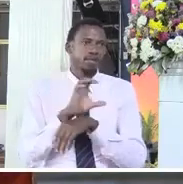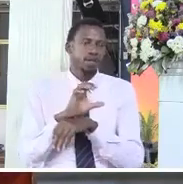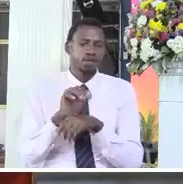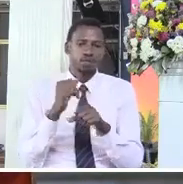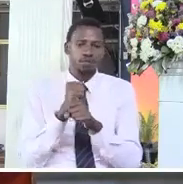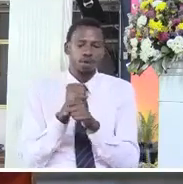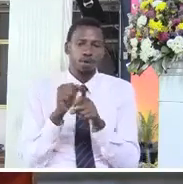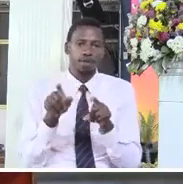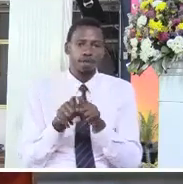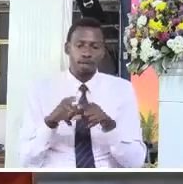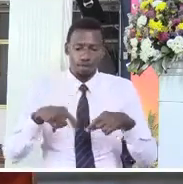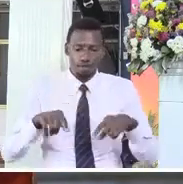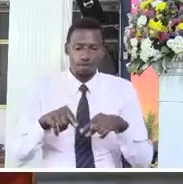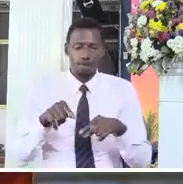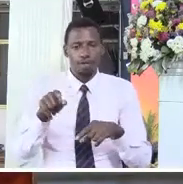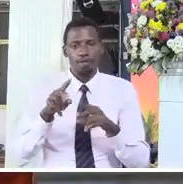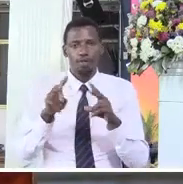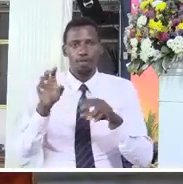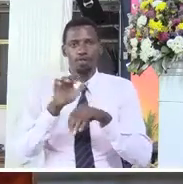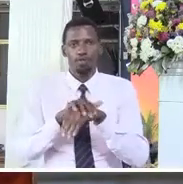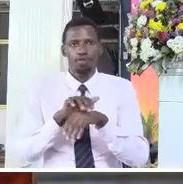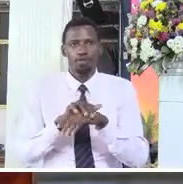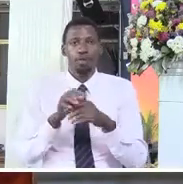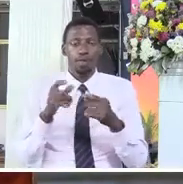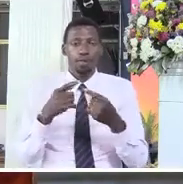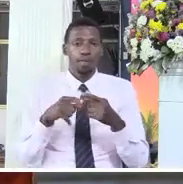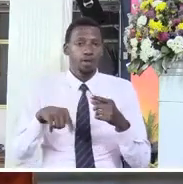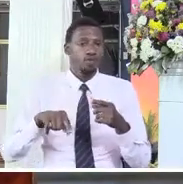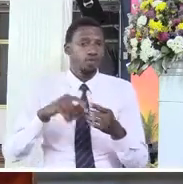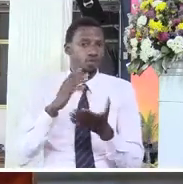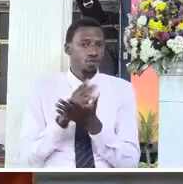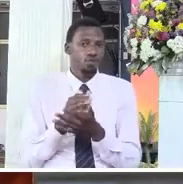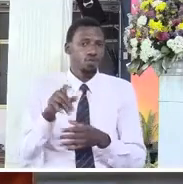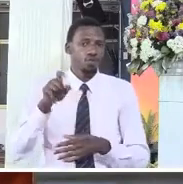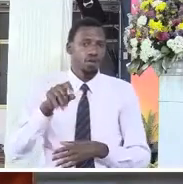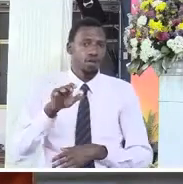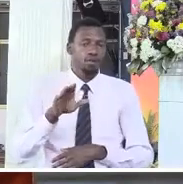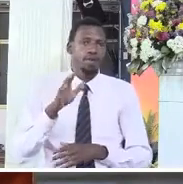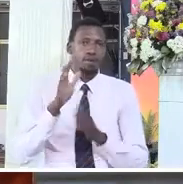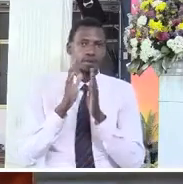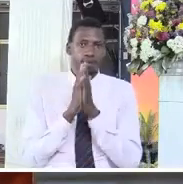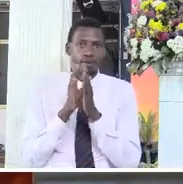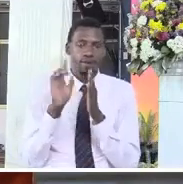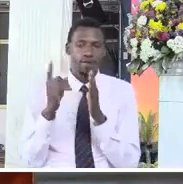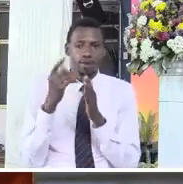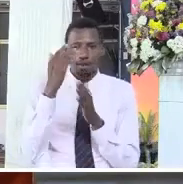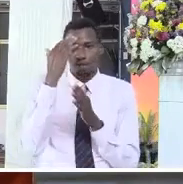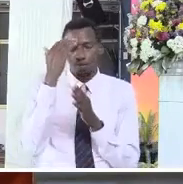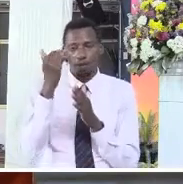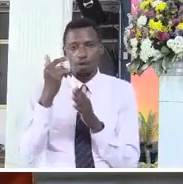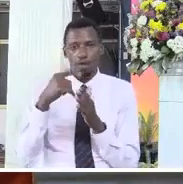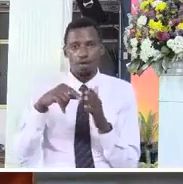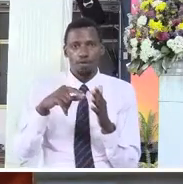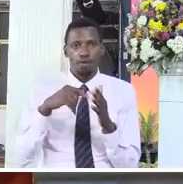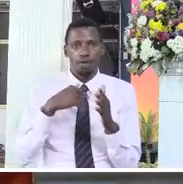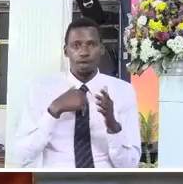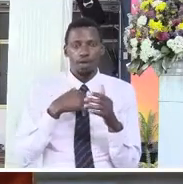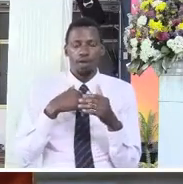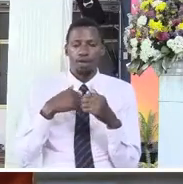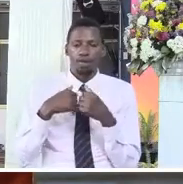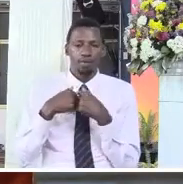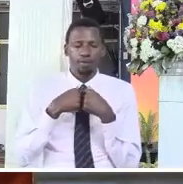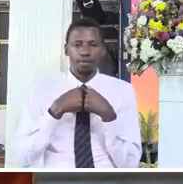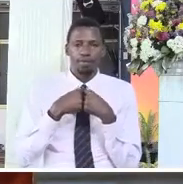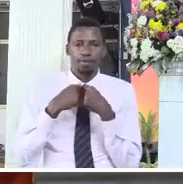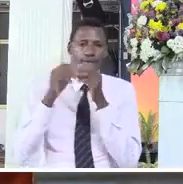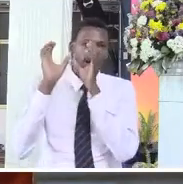is really good. However, we really need your prayers, first of all, because we battle a lot in school. You may not